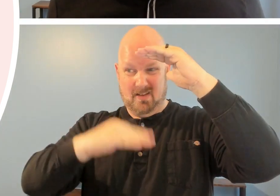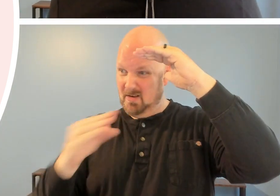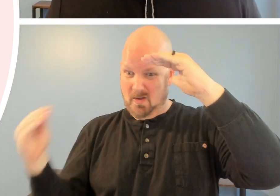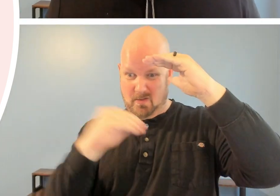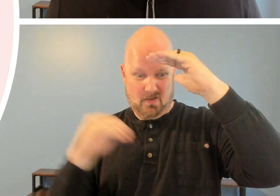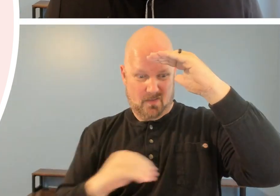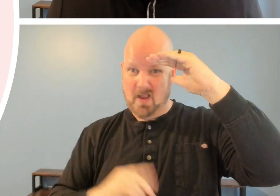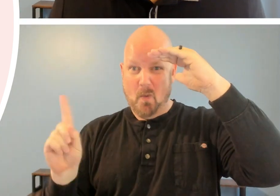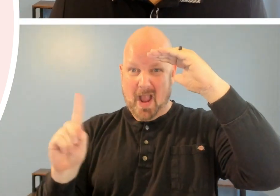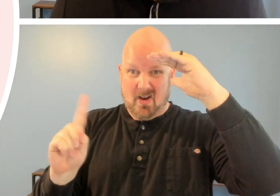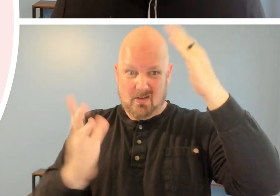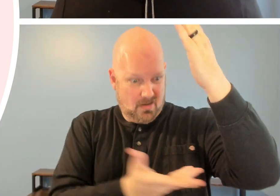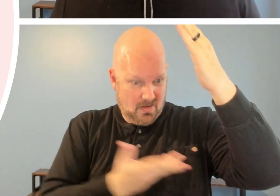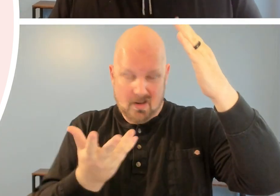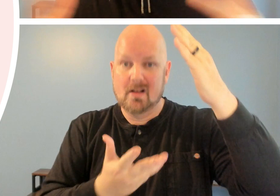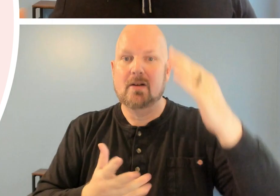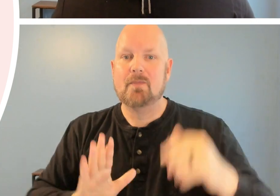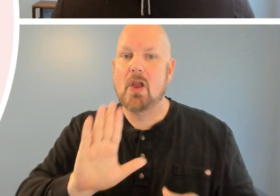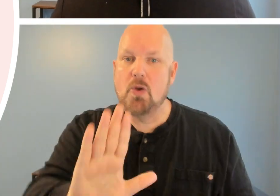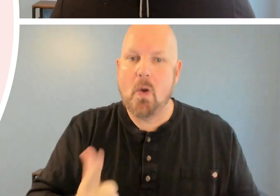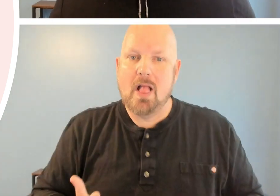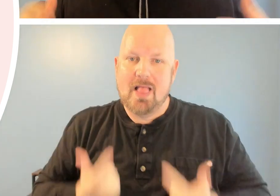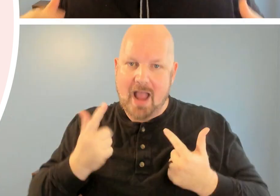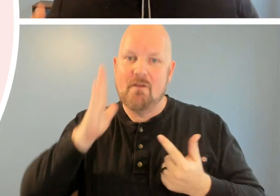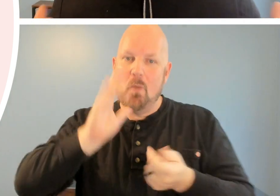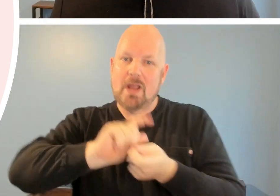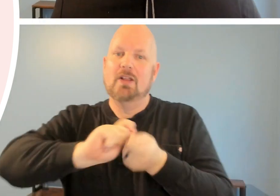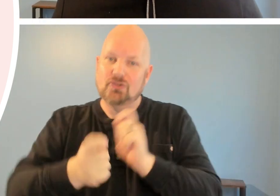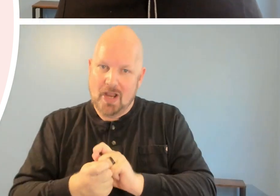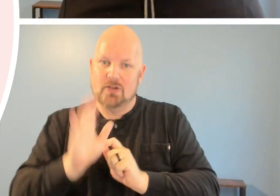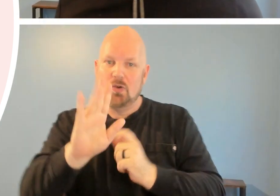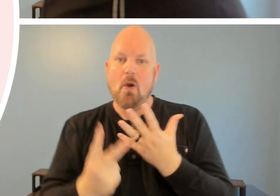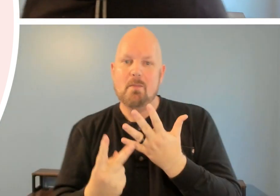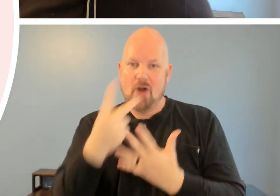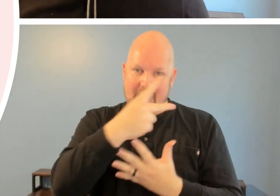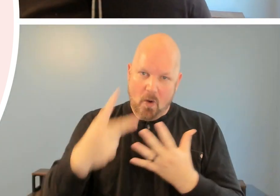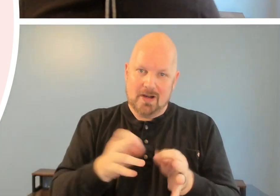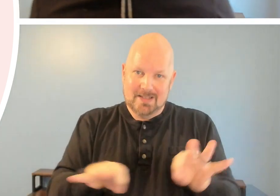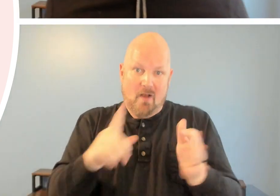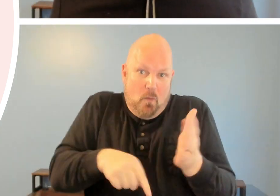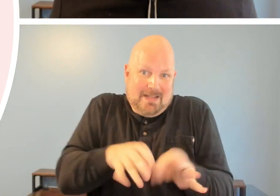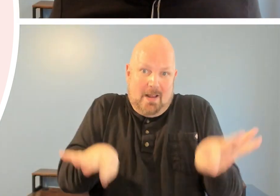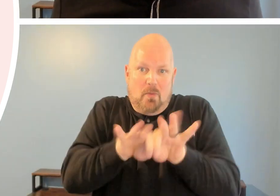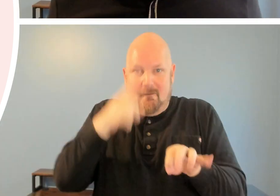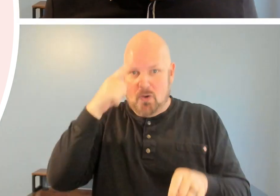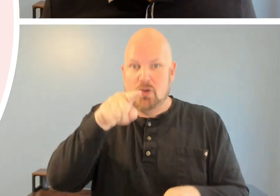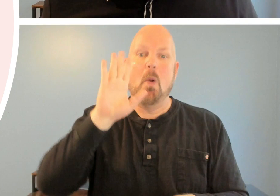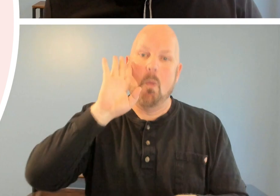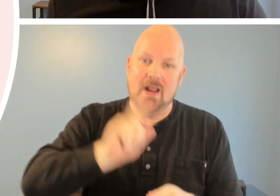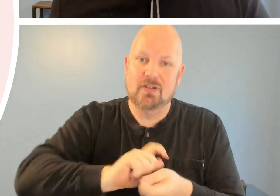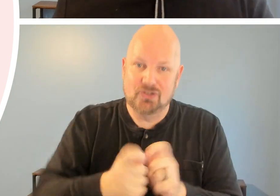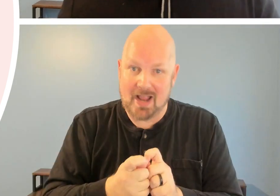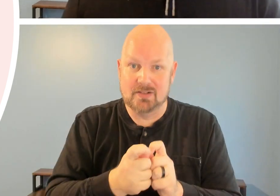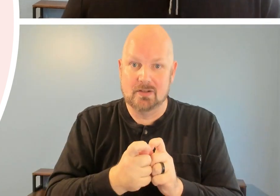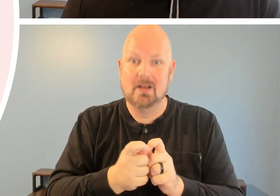on you. Things are going to change. Priorities are going to change. There's going to be lots of those kinds of things that go on. So you want to be prepared for